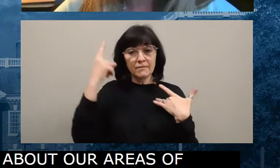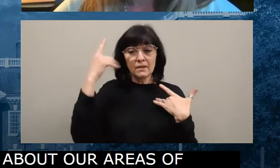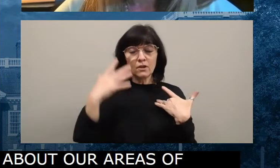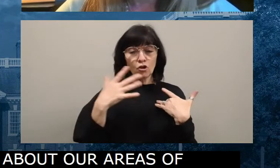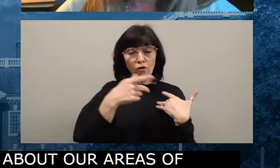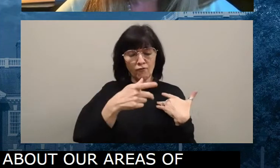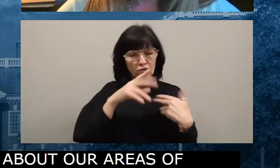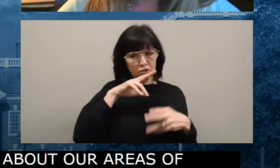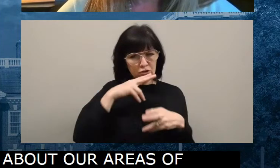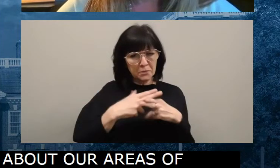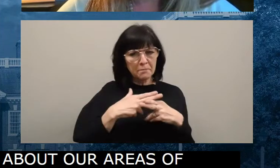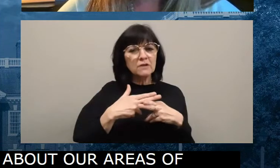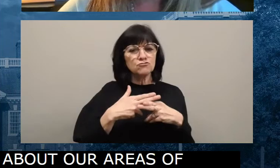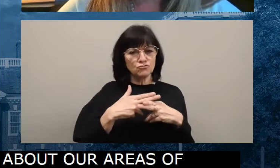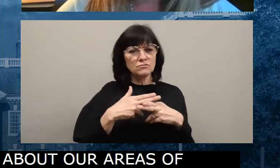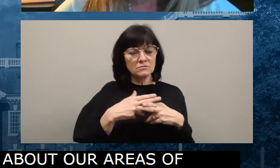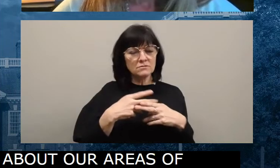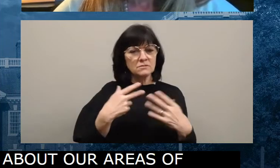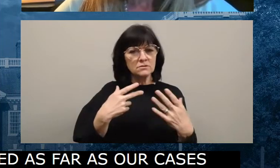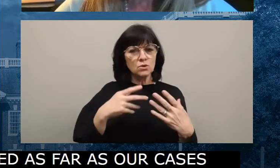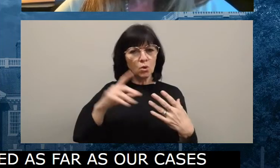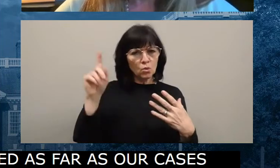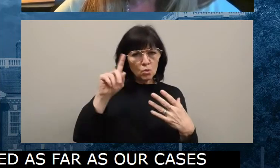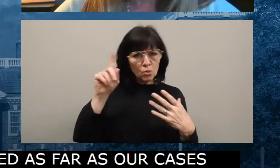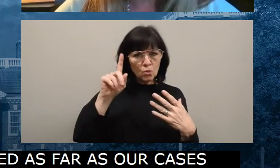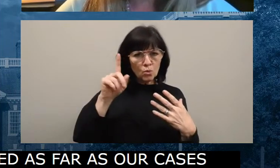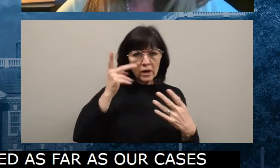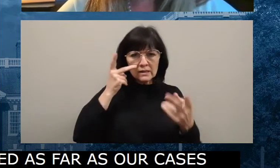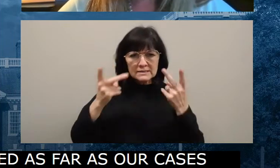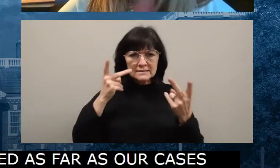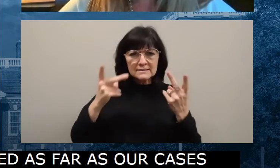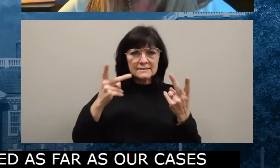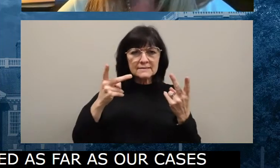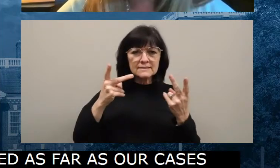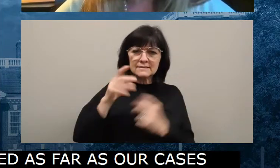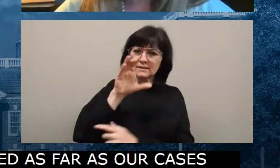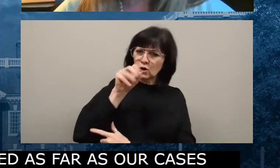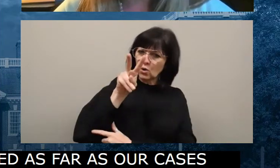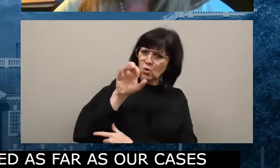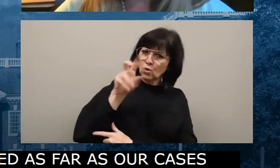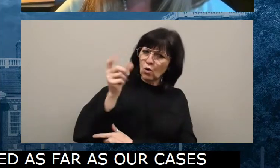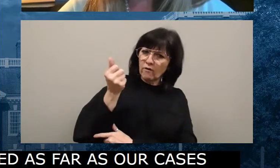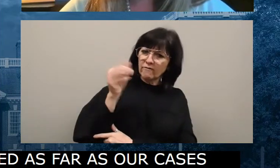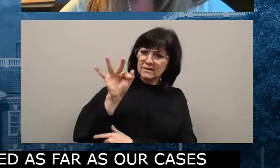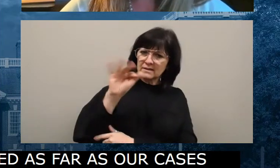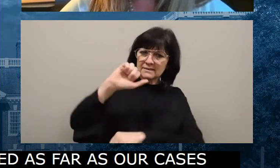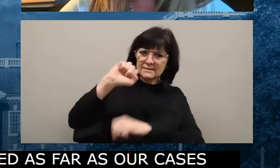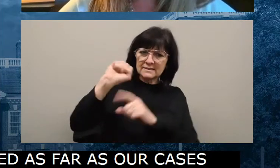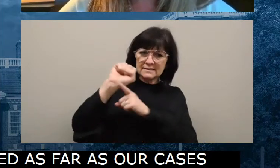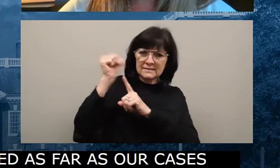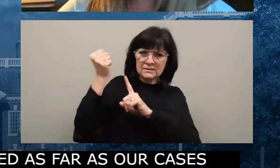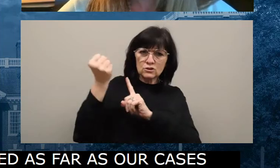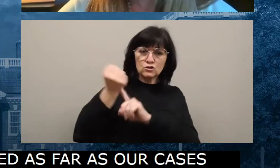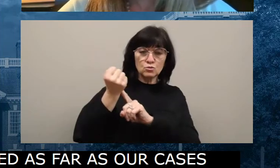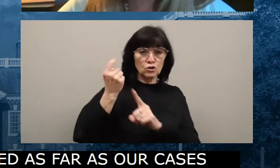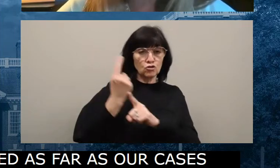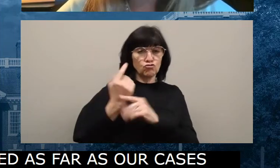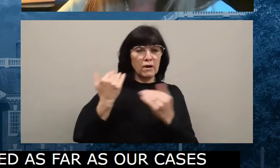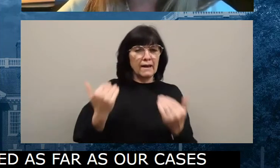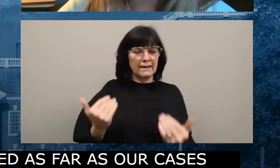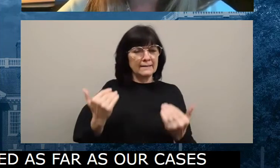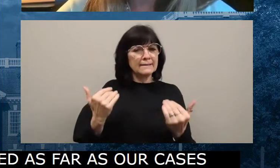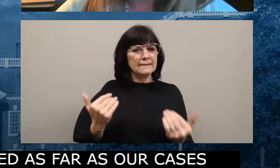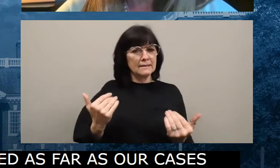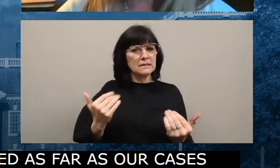cases and our overall COVID situation, we're relatively stable at this point in time. We still